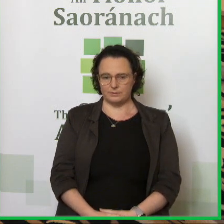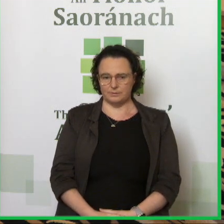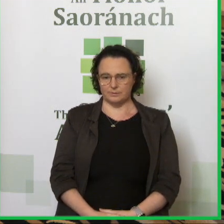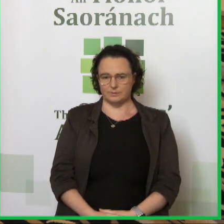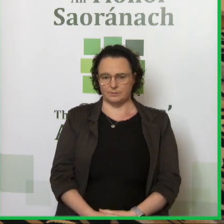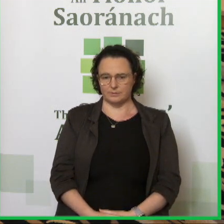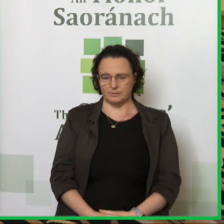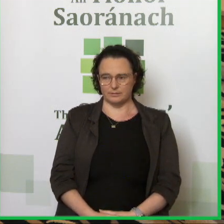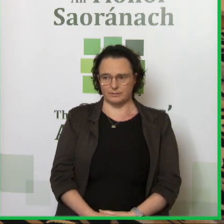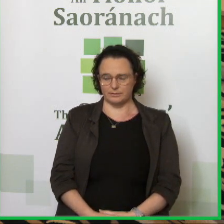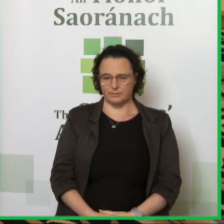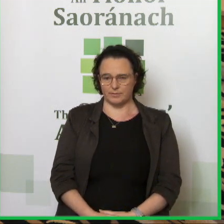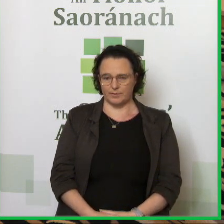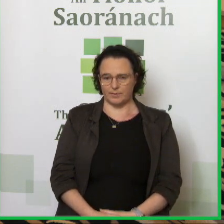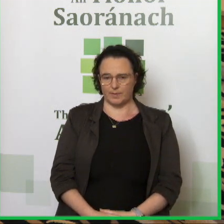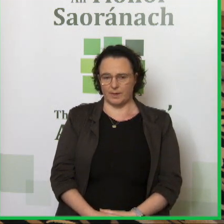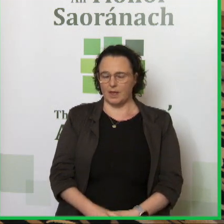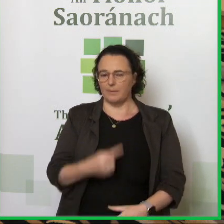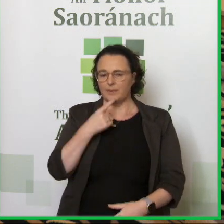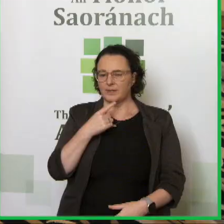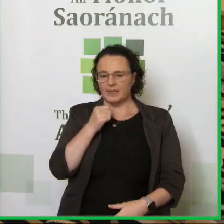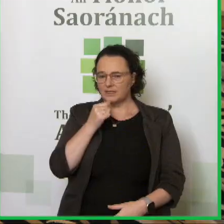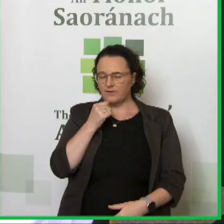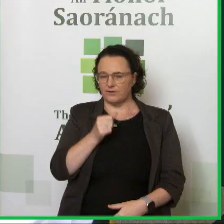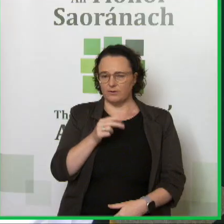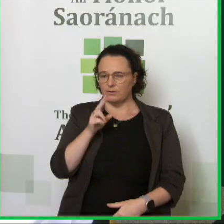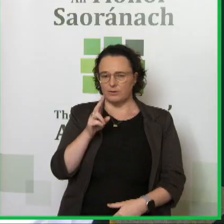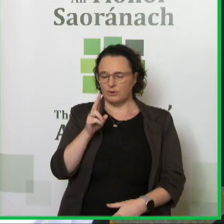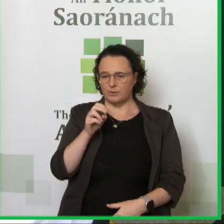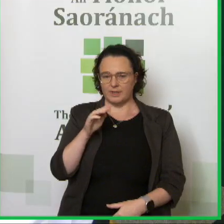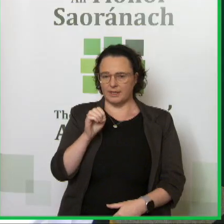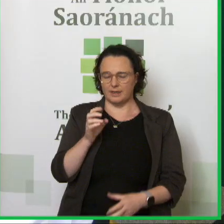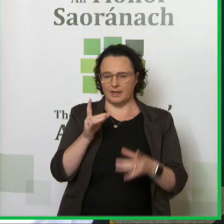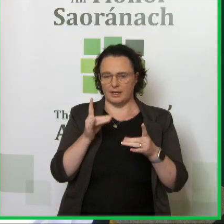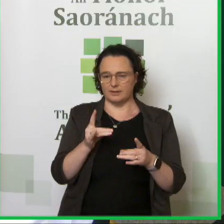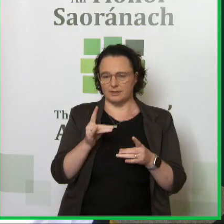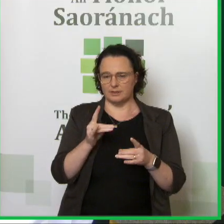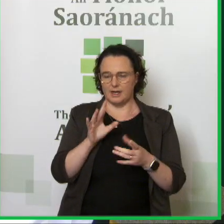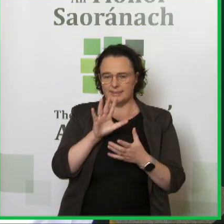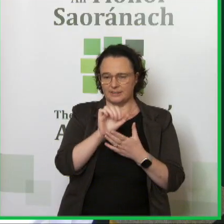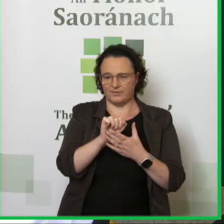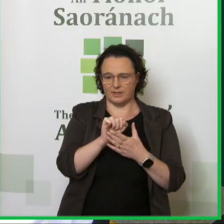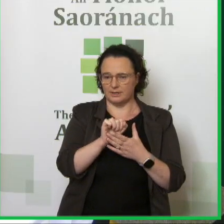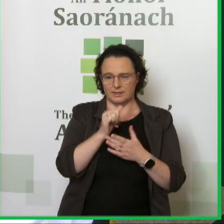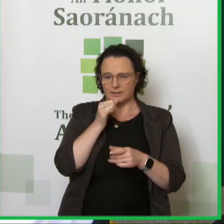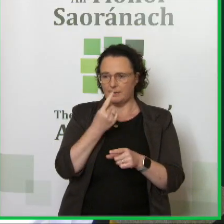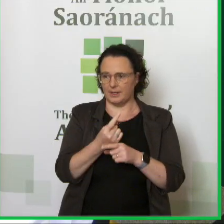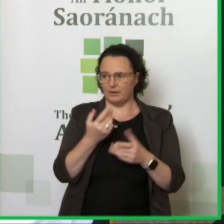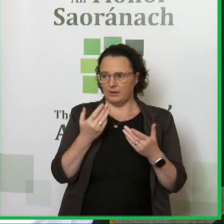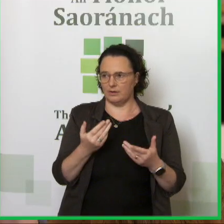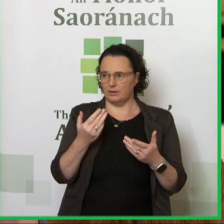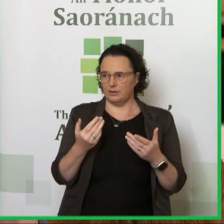The unique health identifier doesn't exist though at the moment, overall. And to roll out. Sorry.